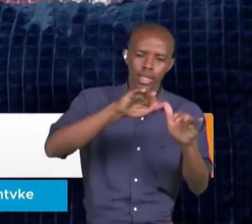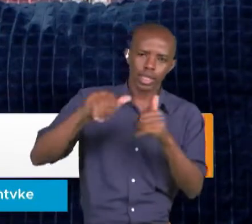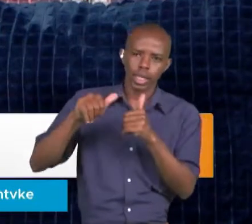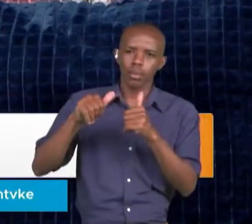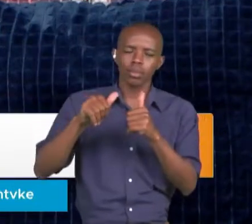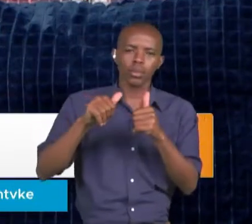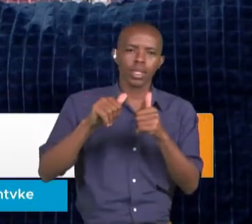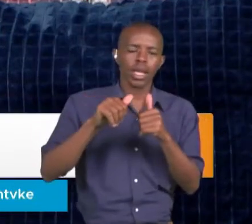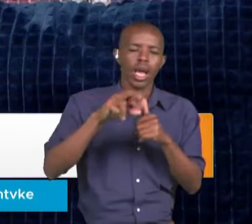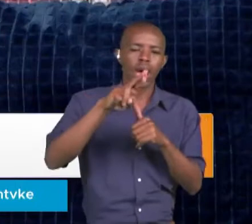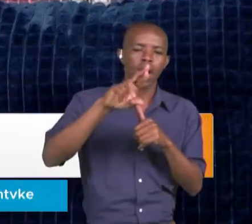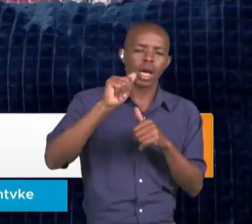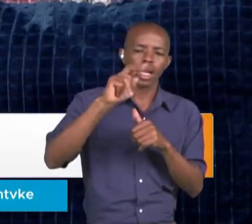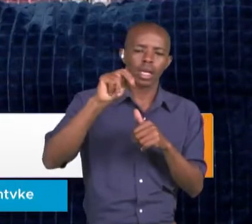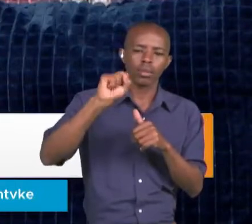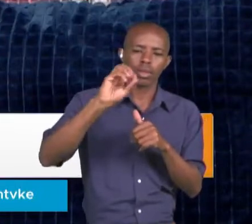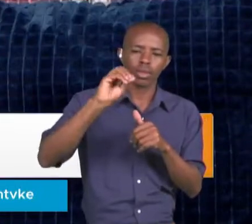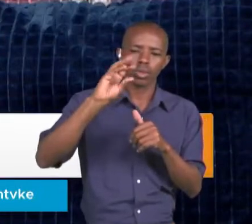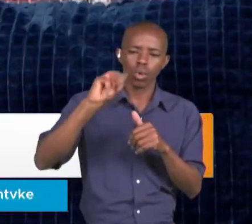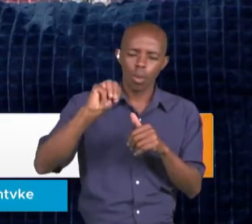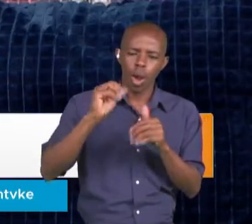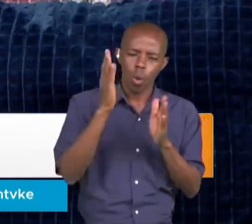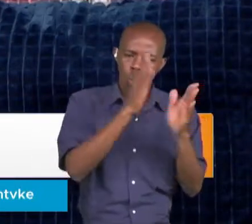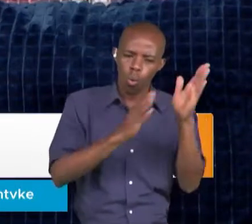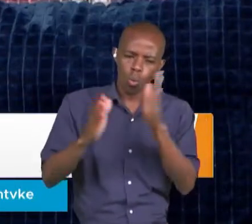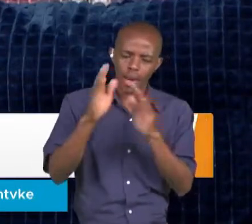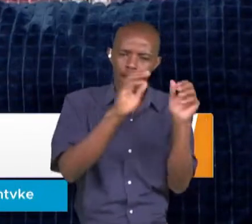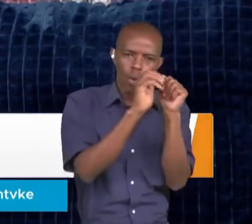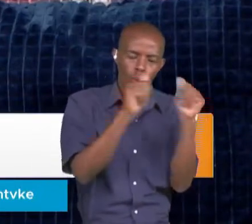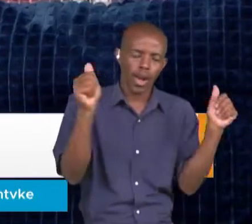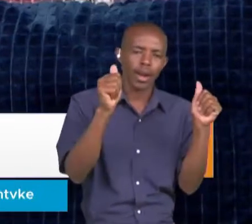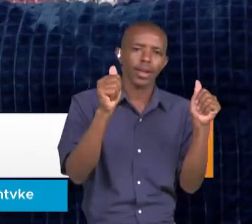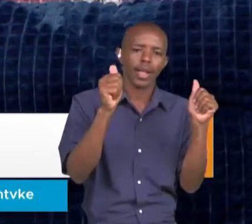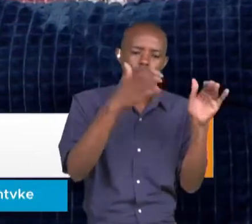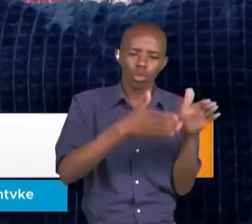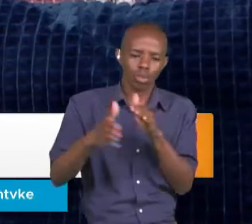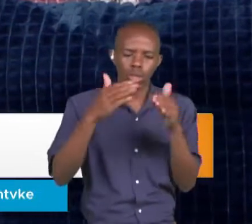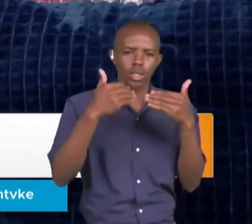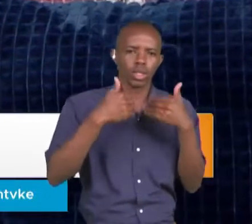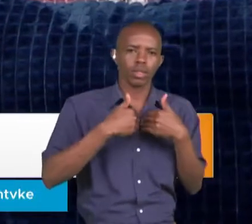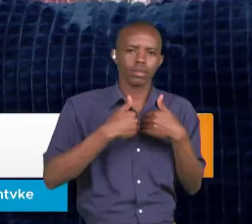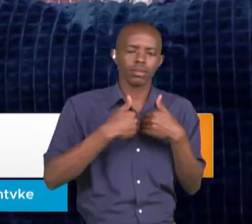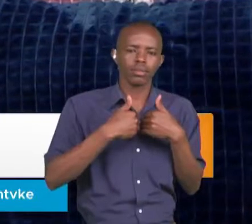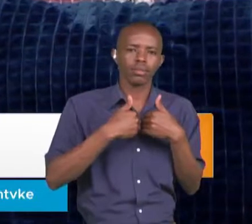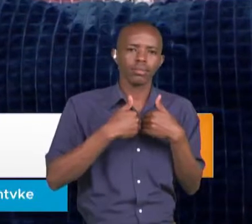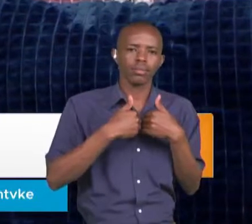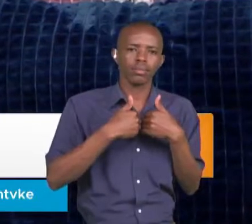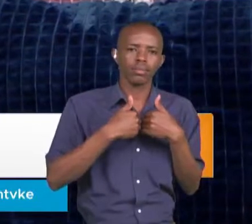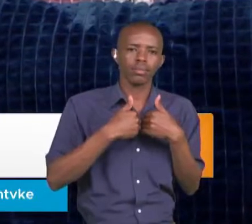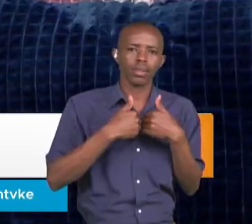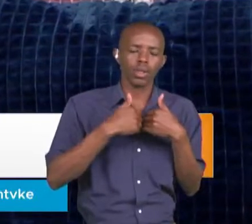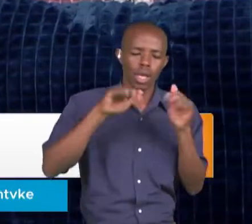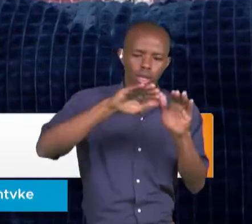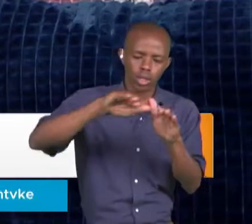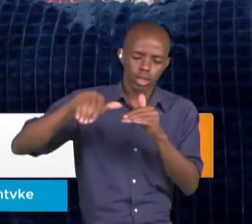for ransom, which is absolutely well planned. And it has an end to it. And then you have the opportunistic kind of kidnap for